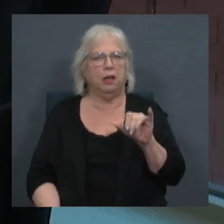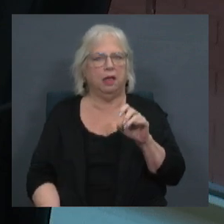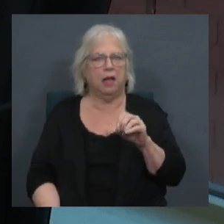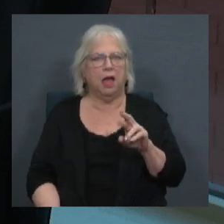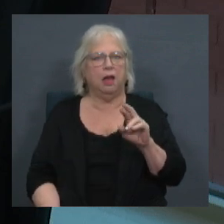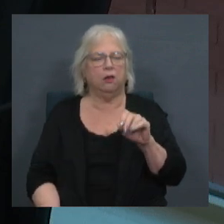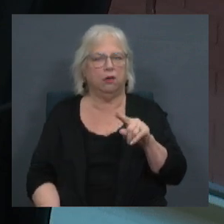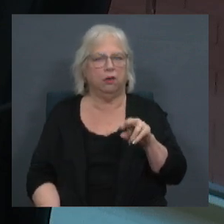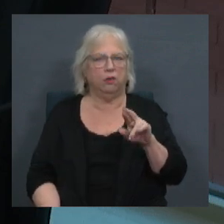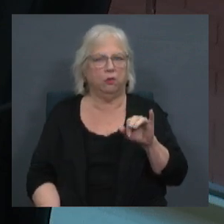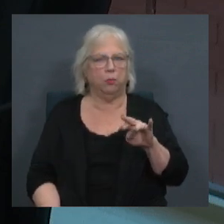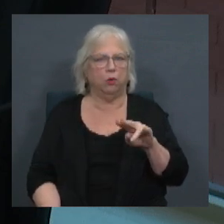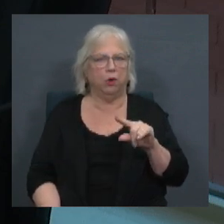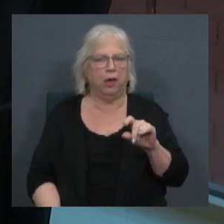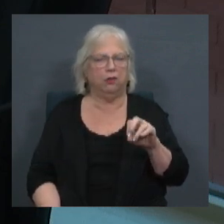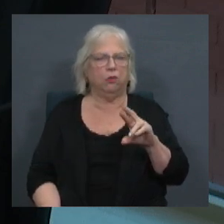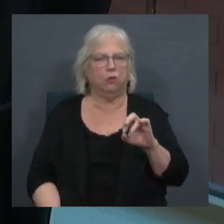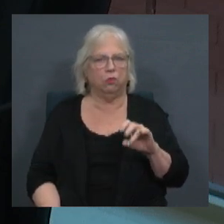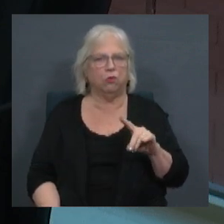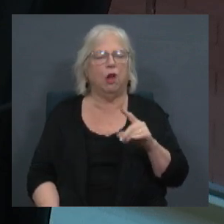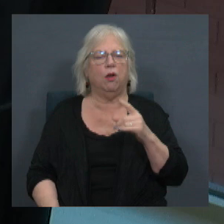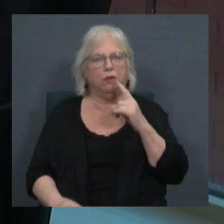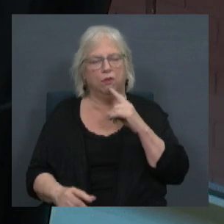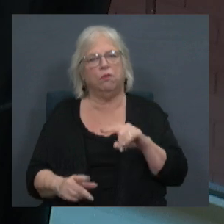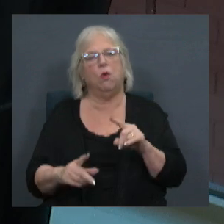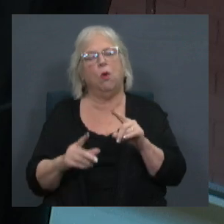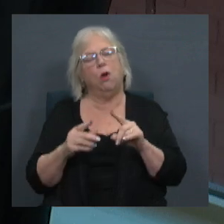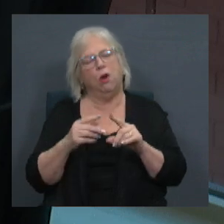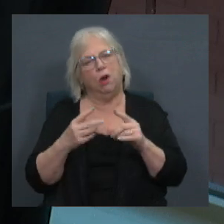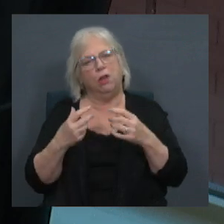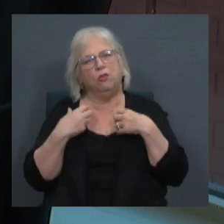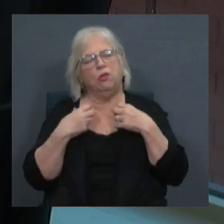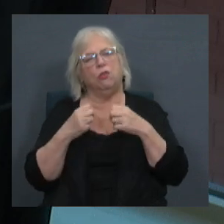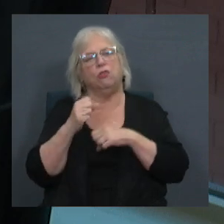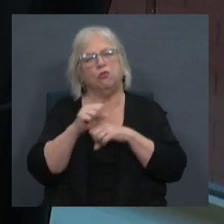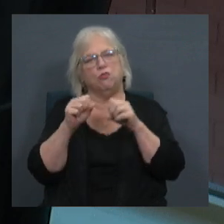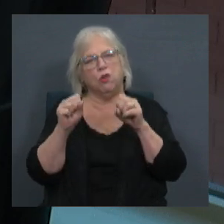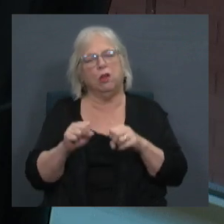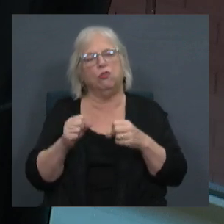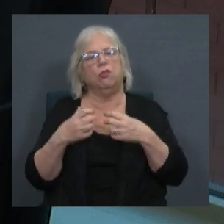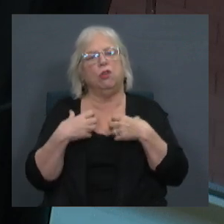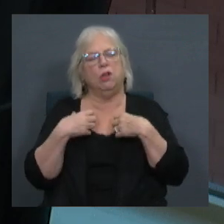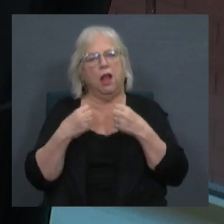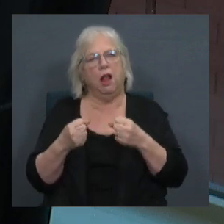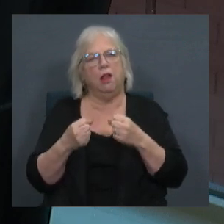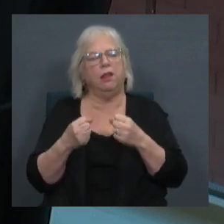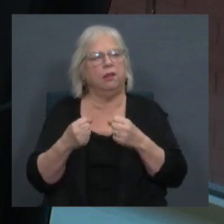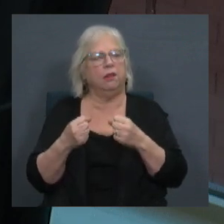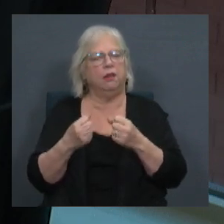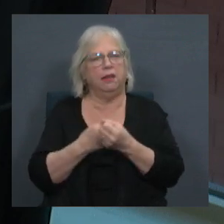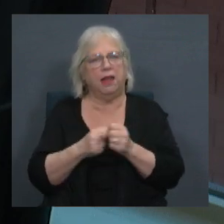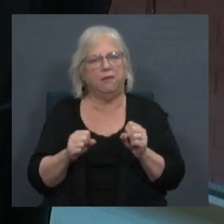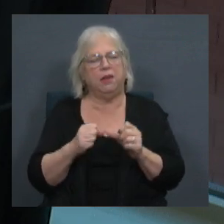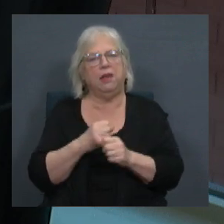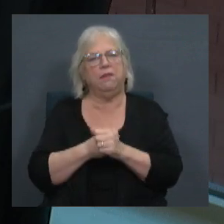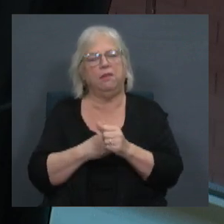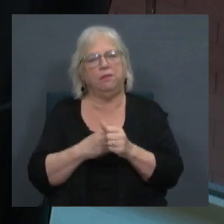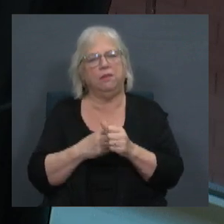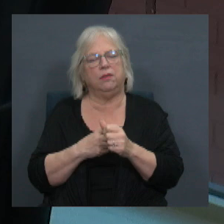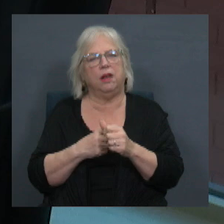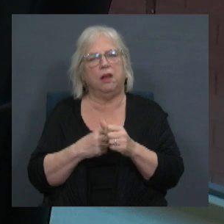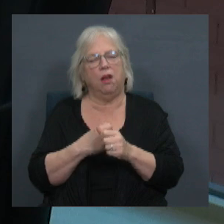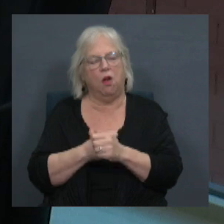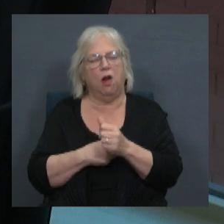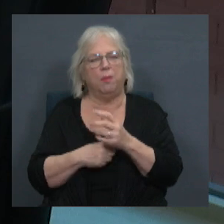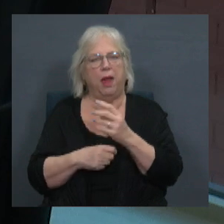Little Rock, Arkansas, as a structural fire and health hazard, to provide for summary abatement procedures, to direct city staff to take such action as is